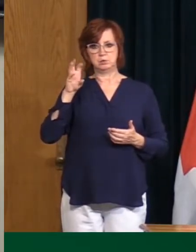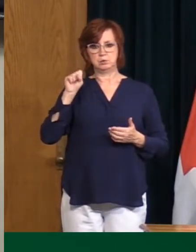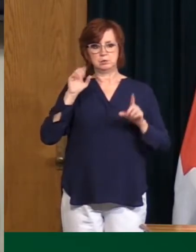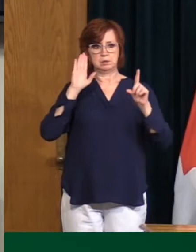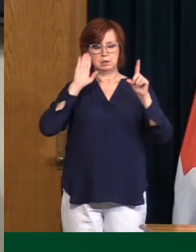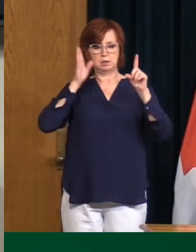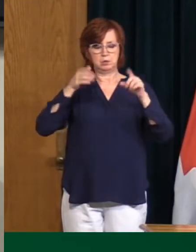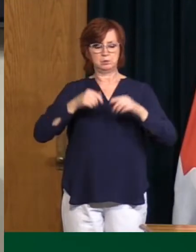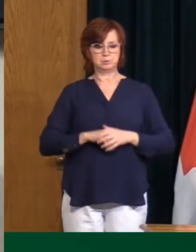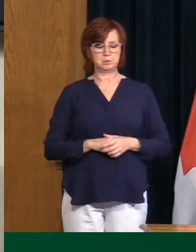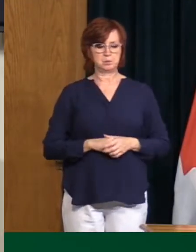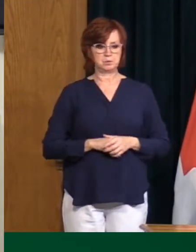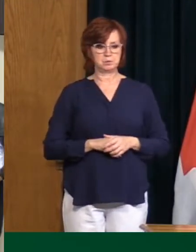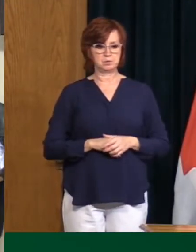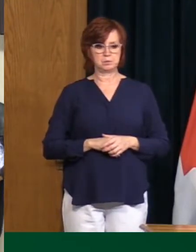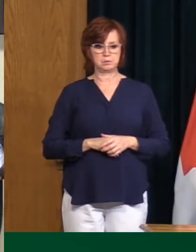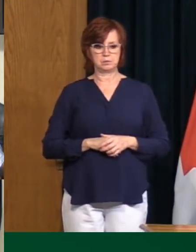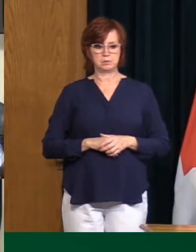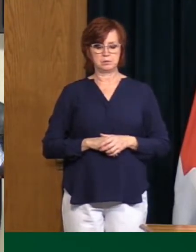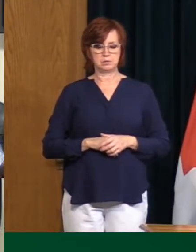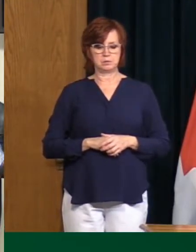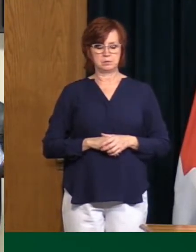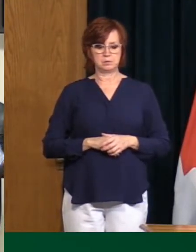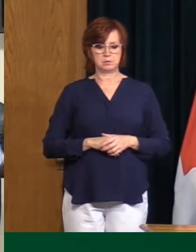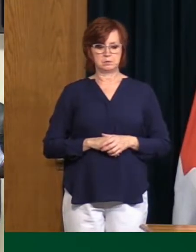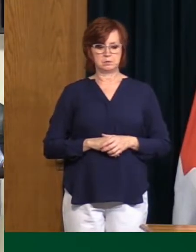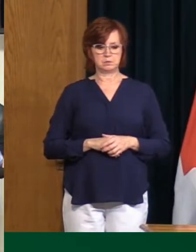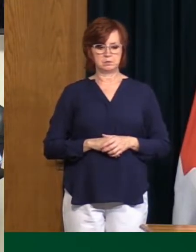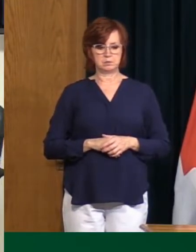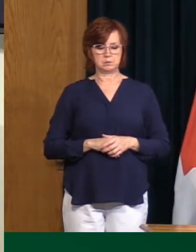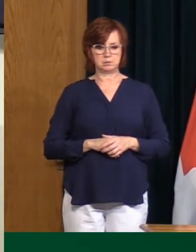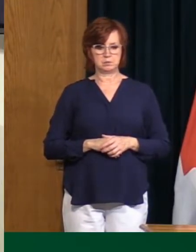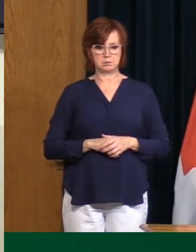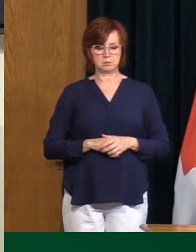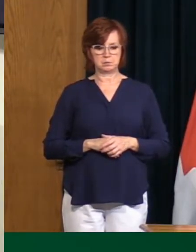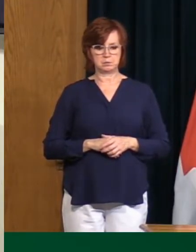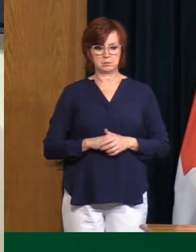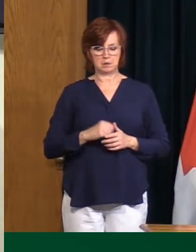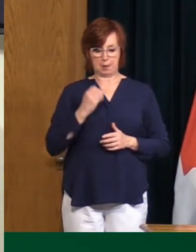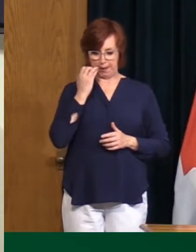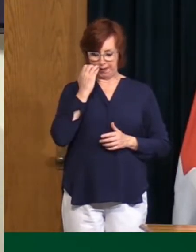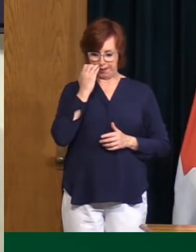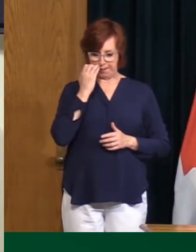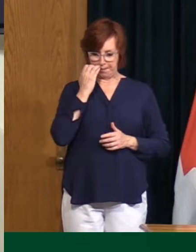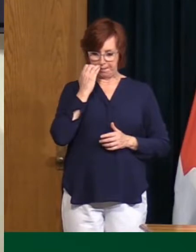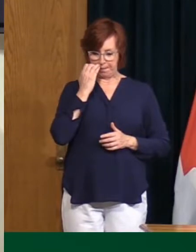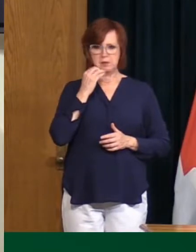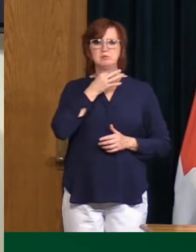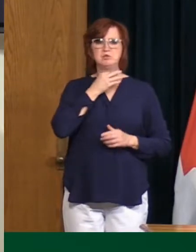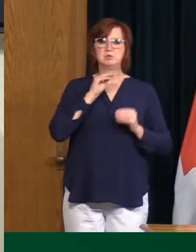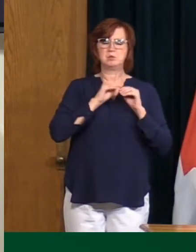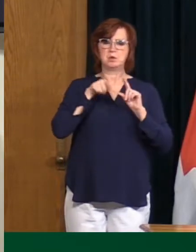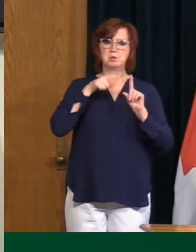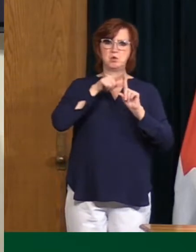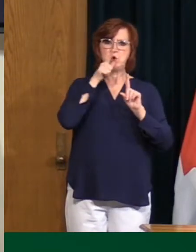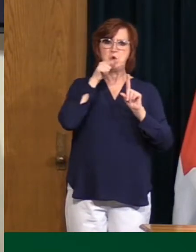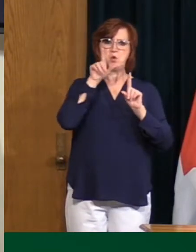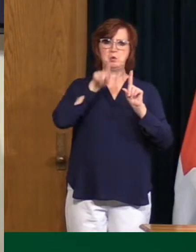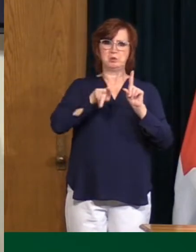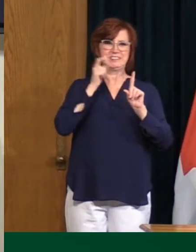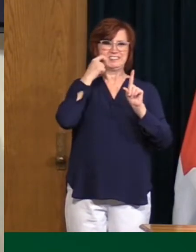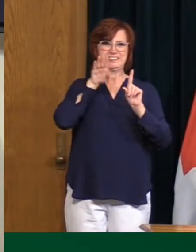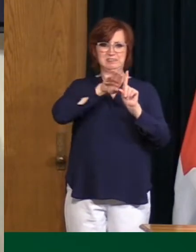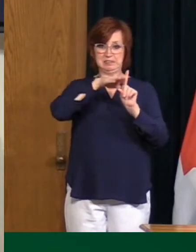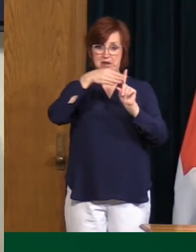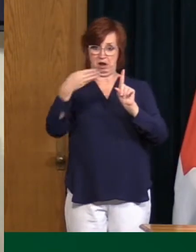If I have I'm looking for a bit more information, about the death. You mentioned that it's not going to be revealed